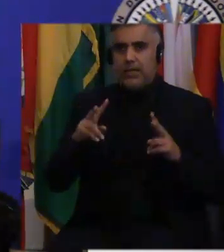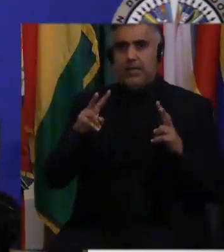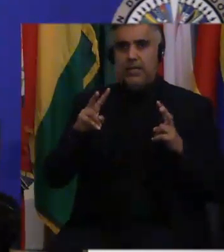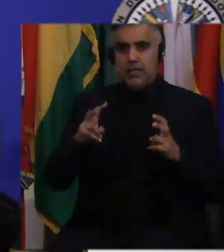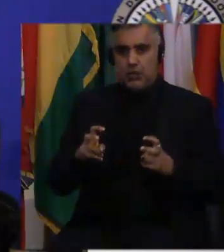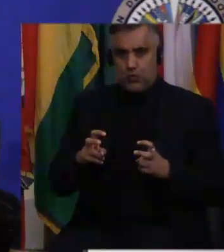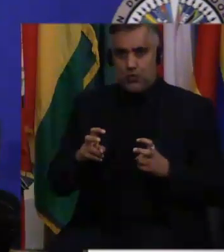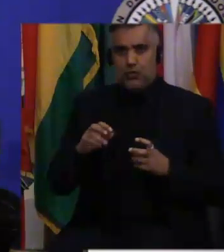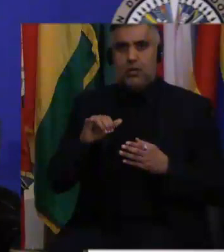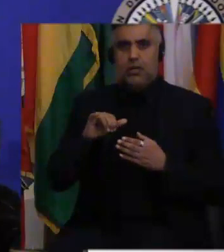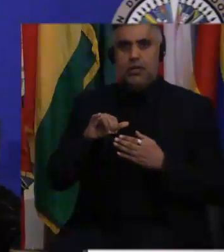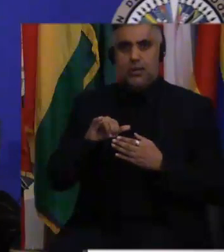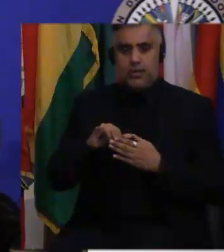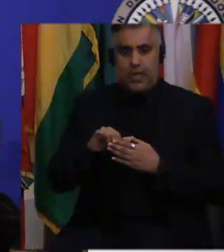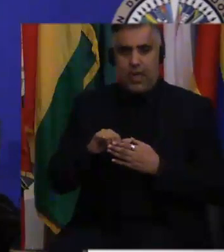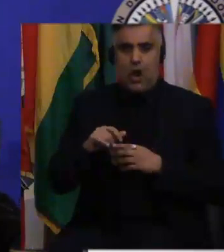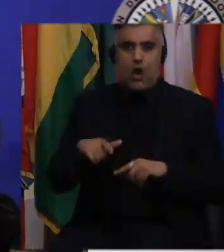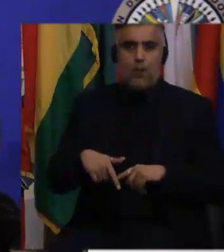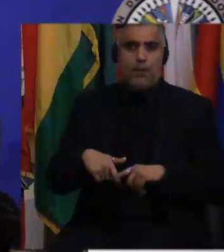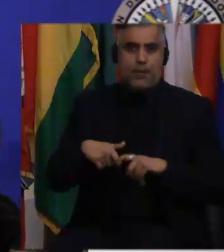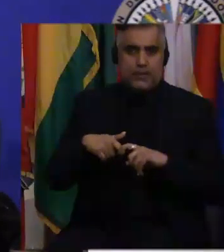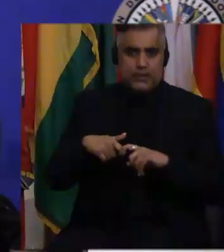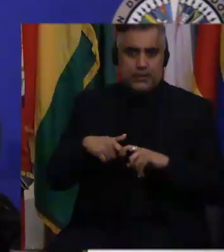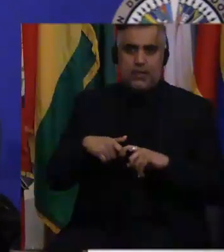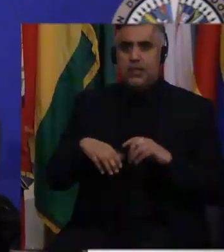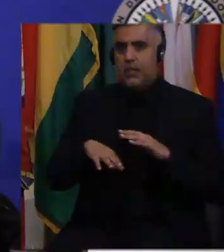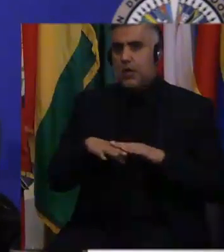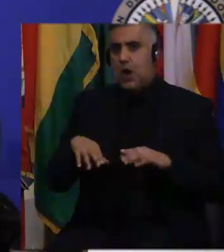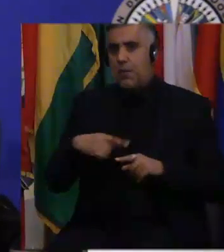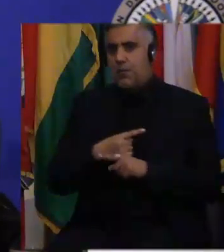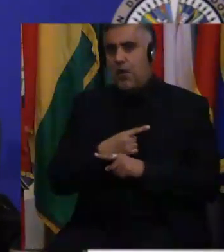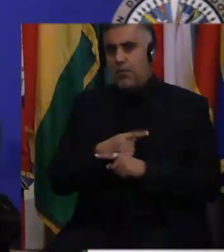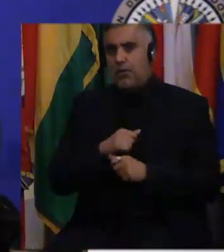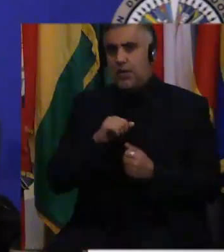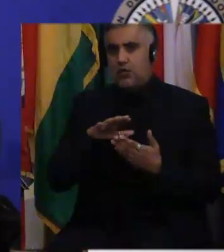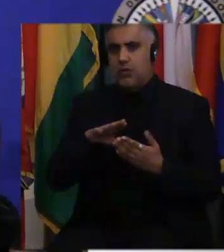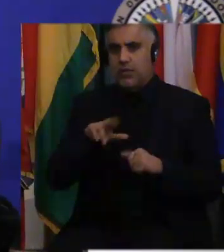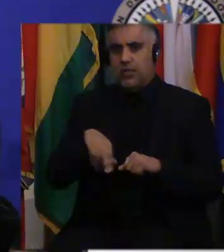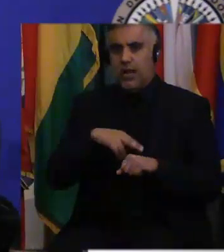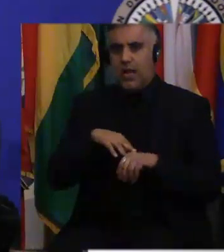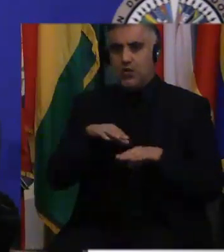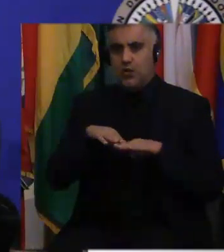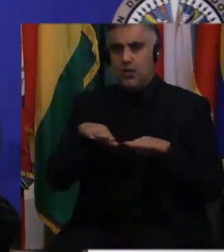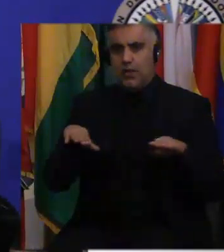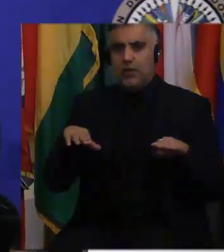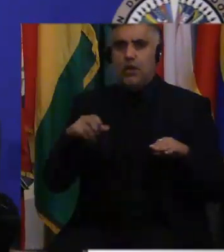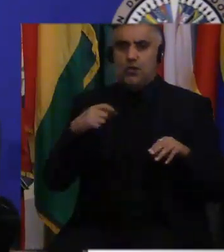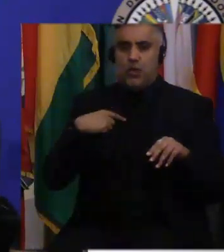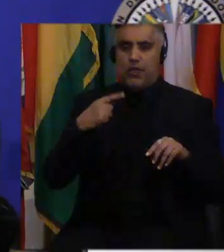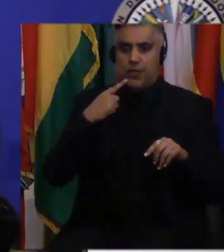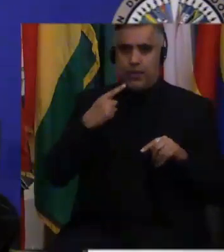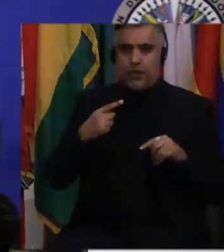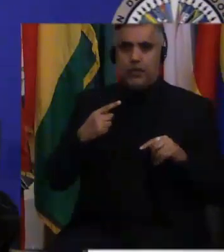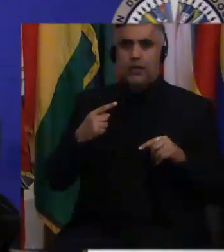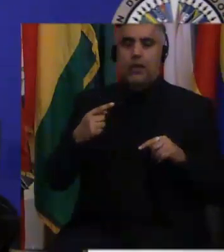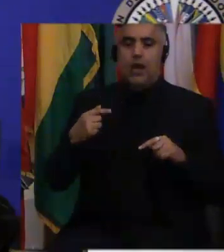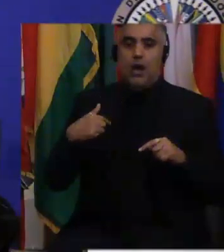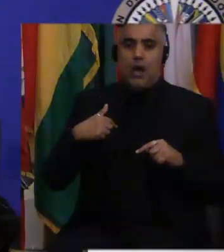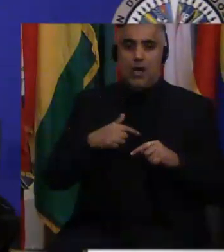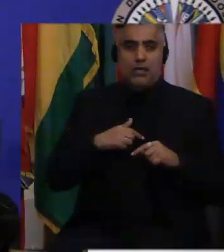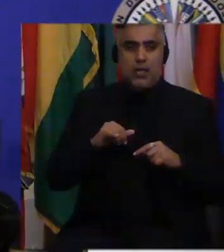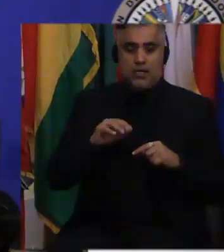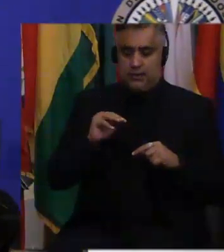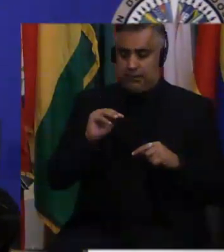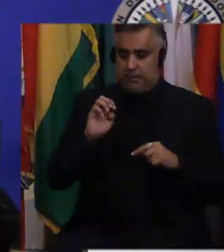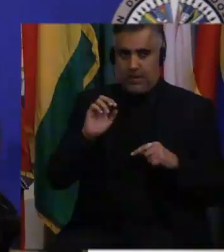issues that are pending, that are not properly addressed at the national level. So I think the role of us as